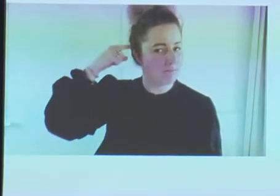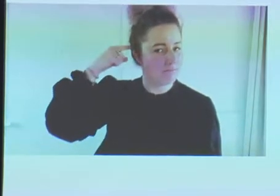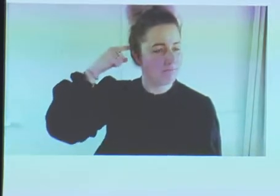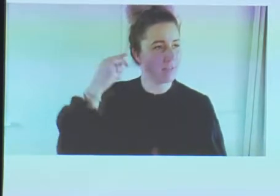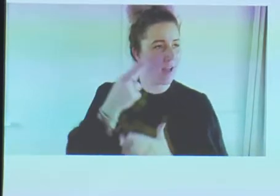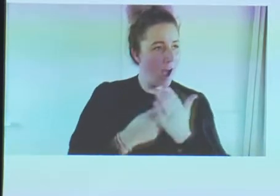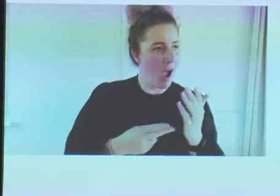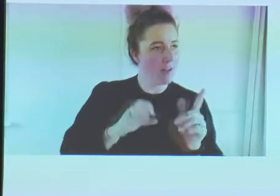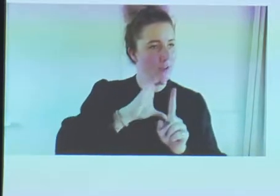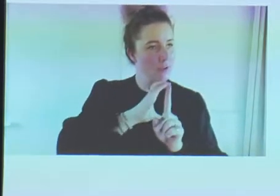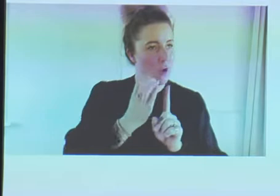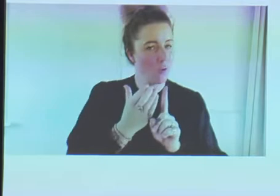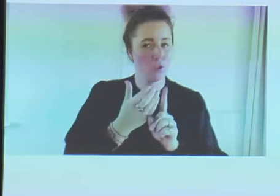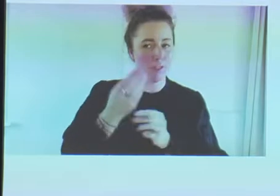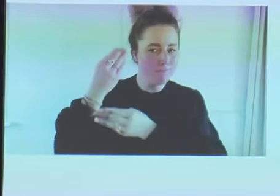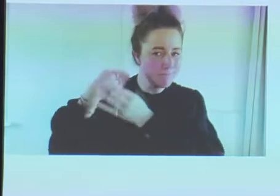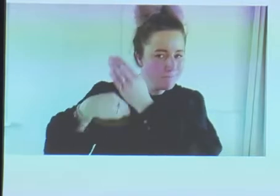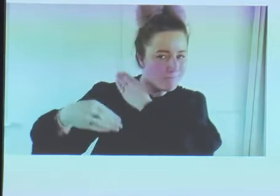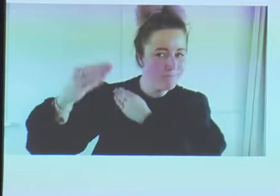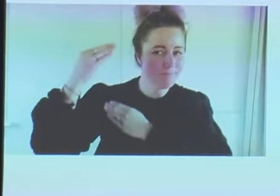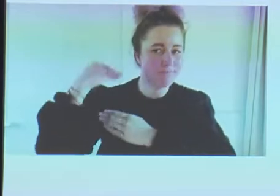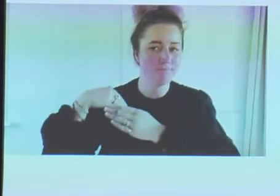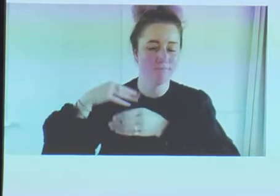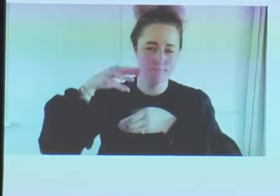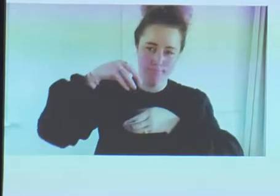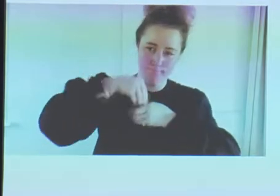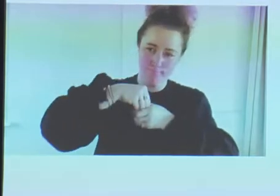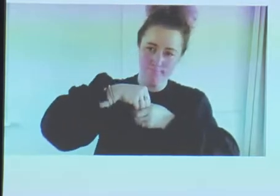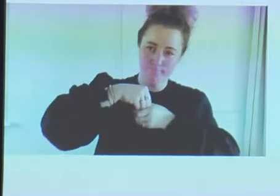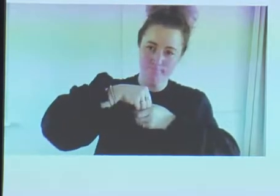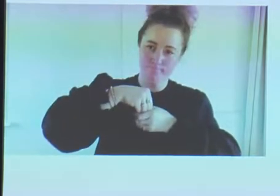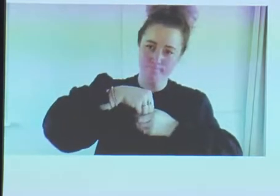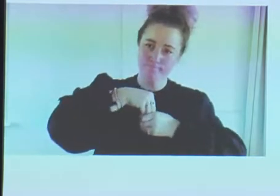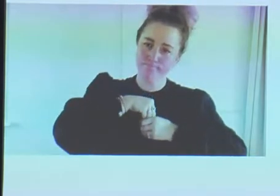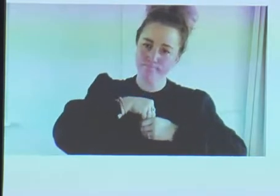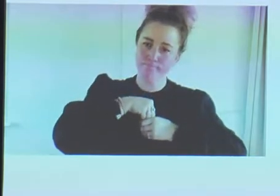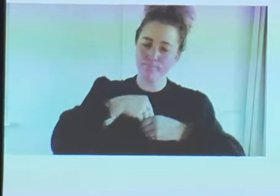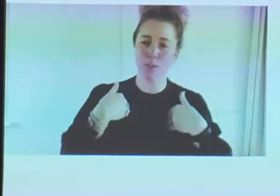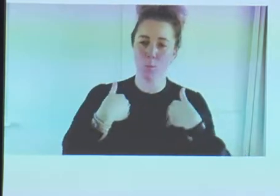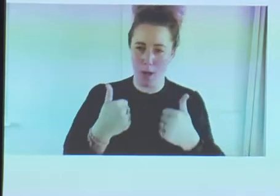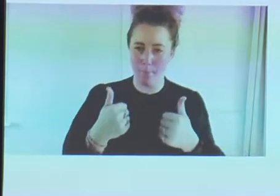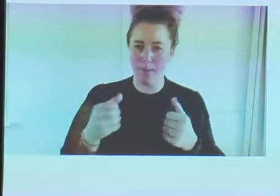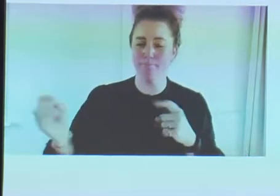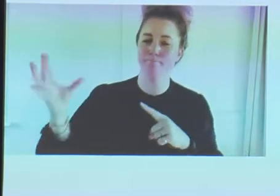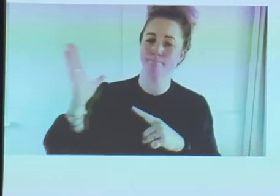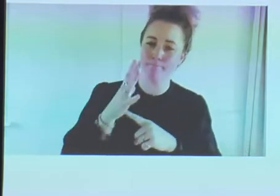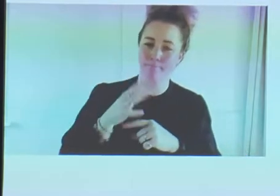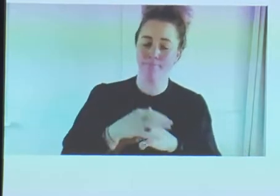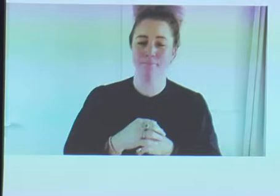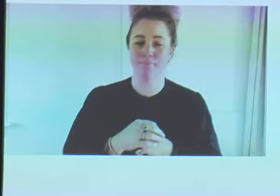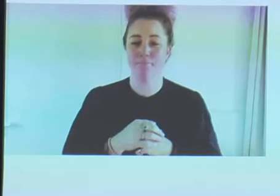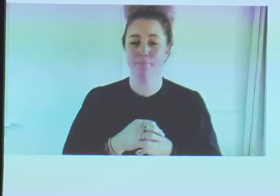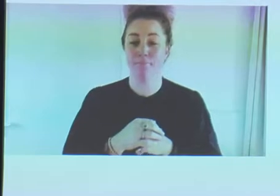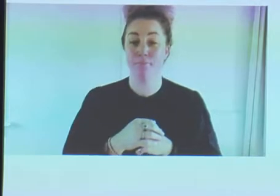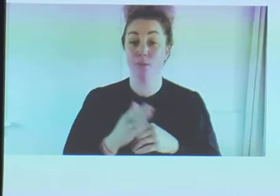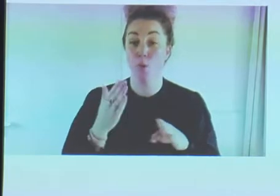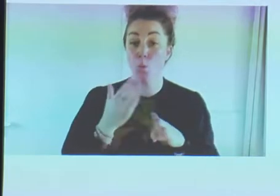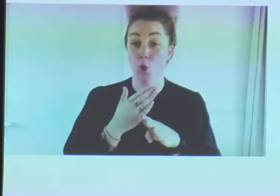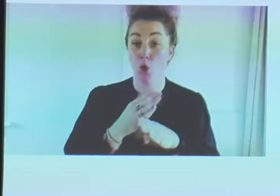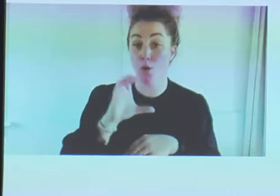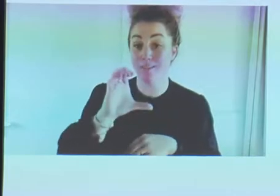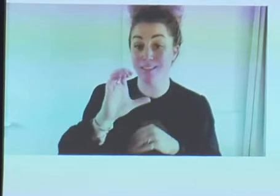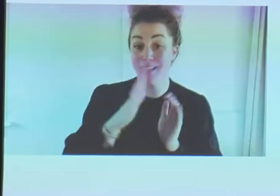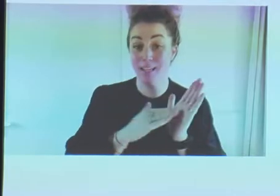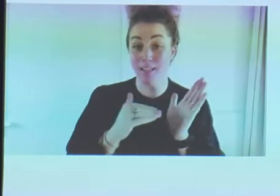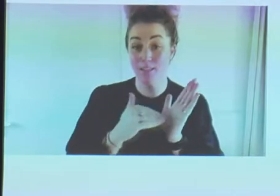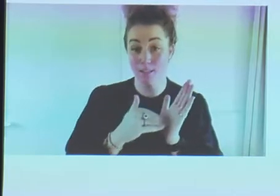our culture and our heritage are intrinsic to our well-being alongside the work of cnz I have a